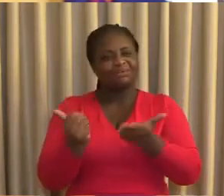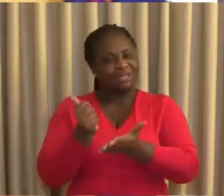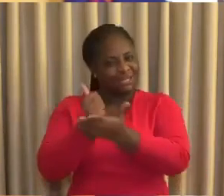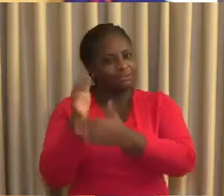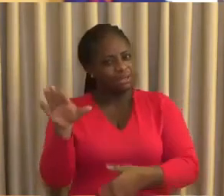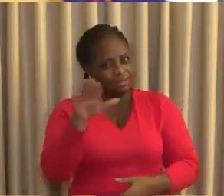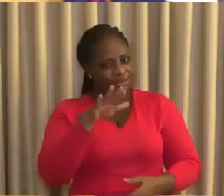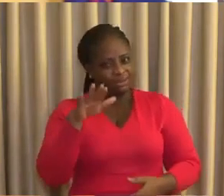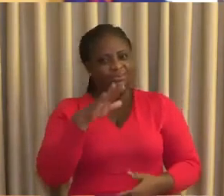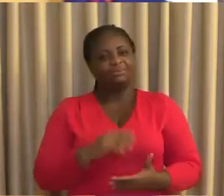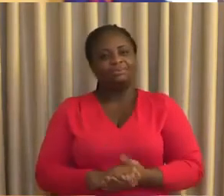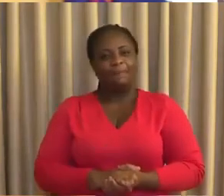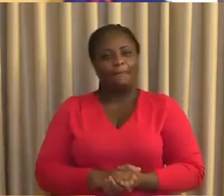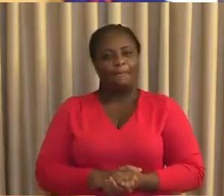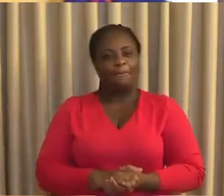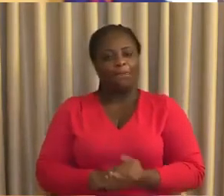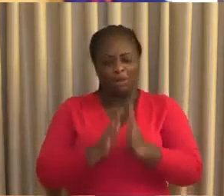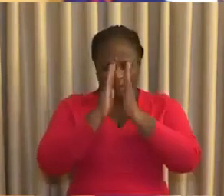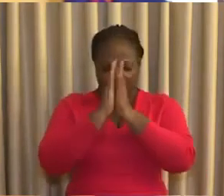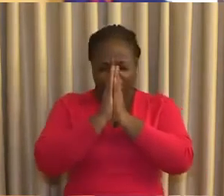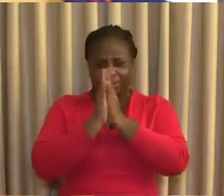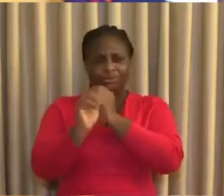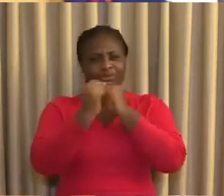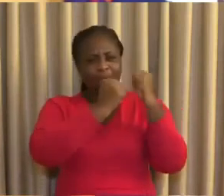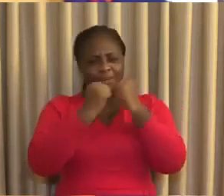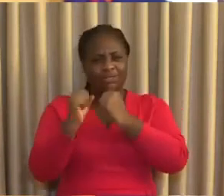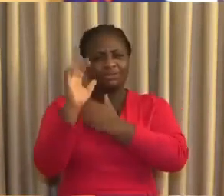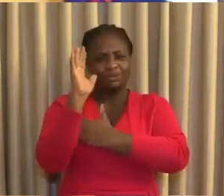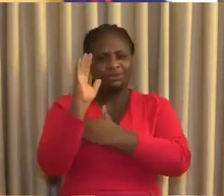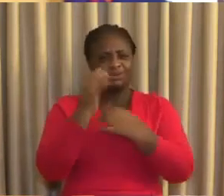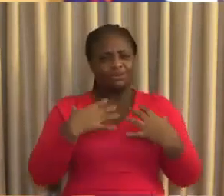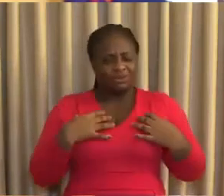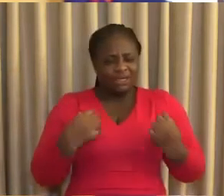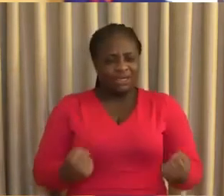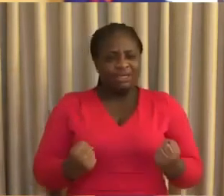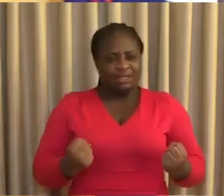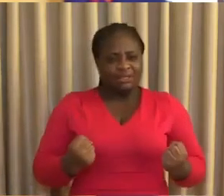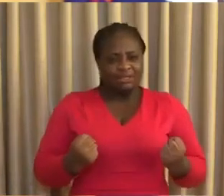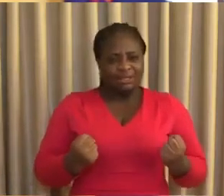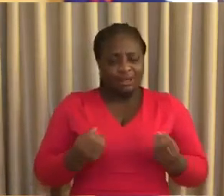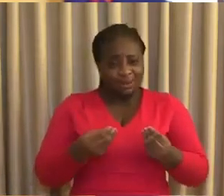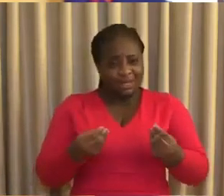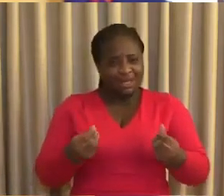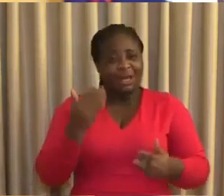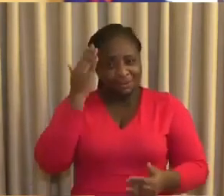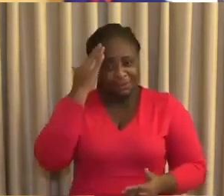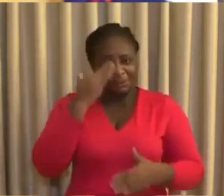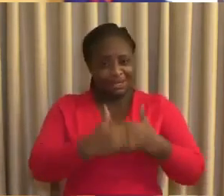We have prayed to Almighty God to heal our land. And I know that by the grace of God, he has heard our